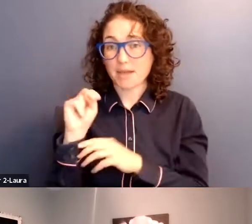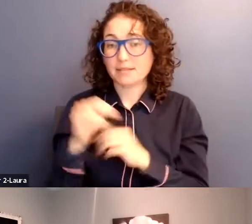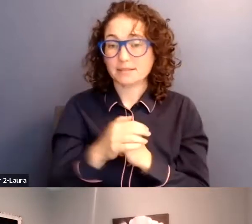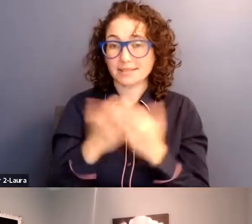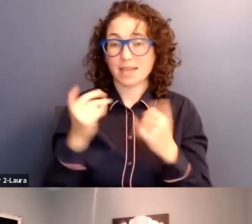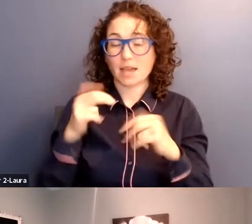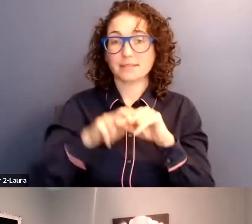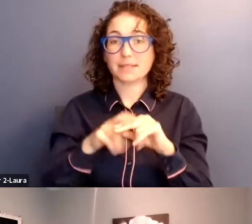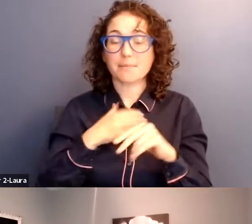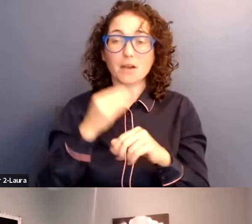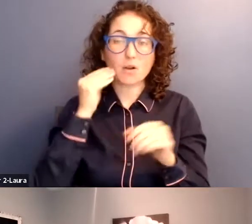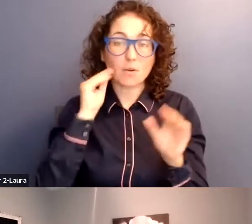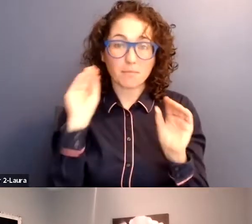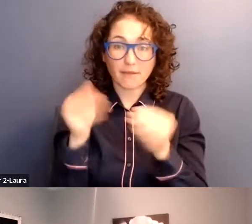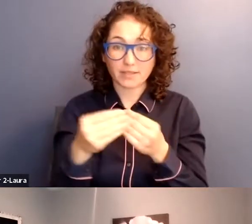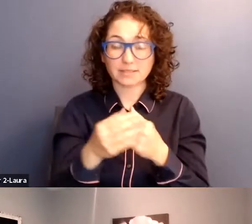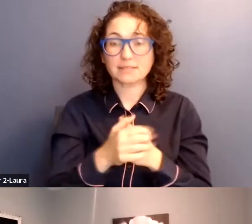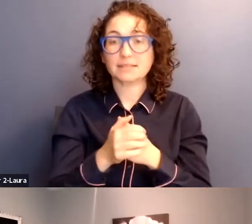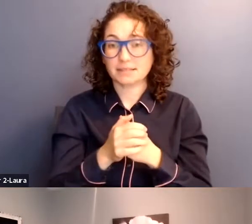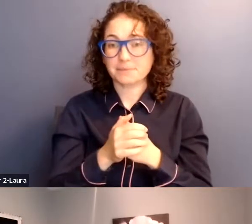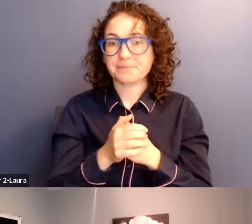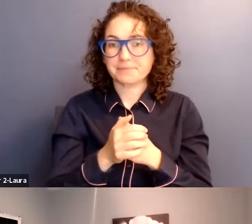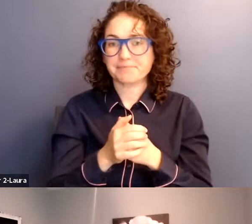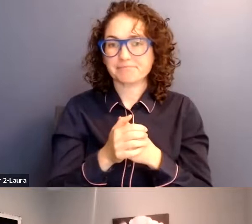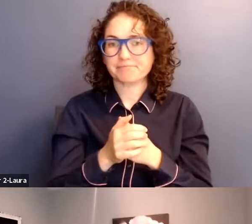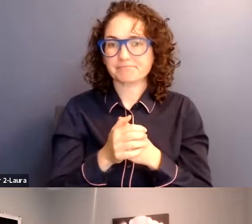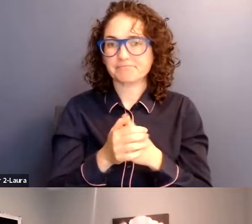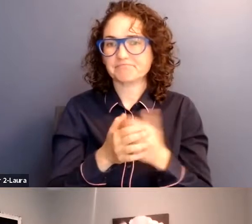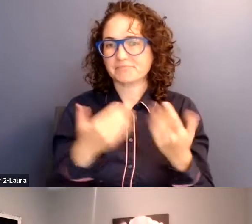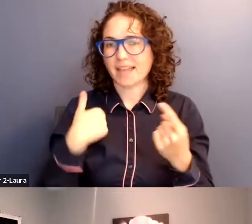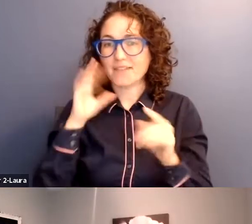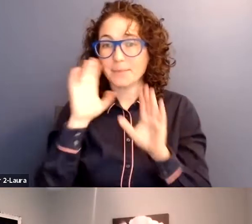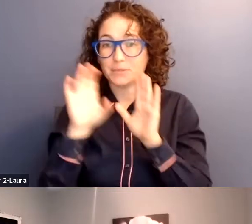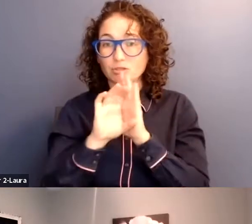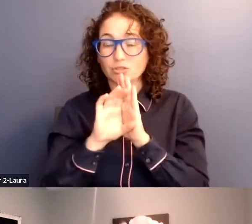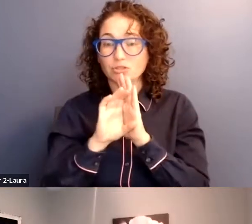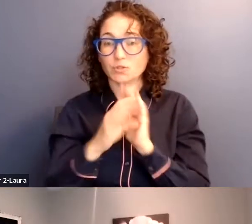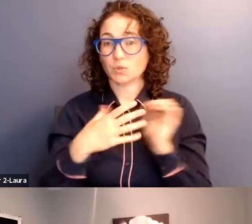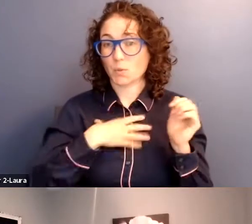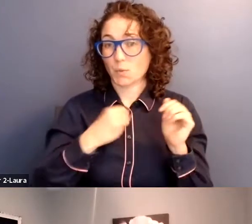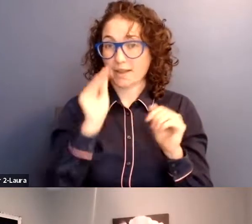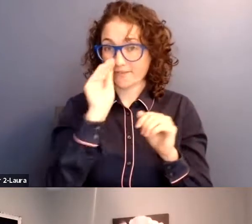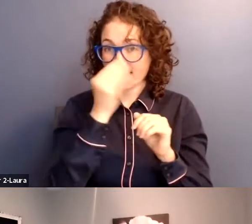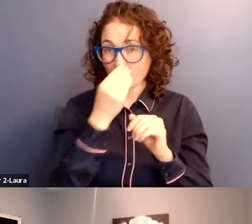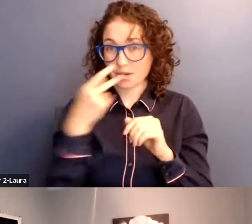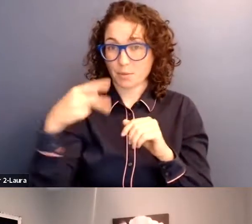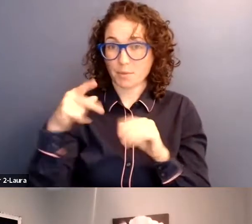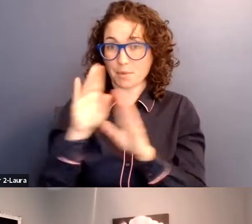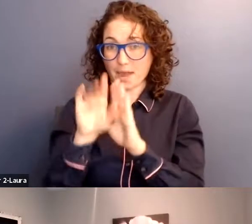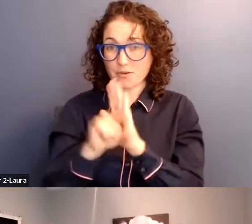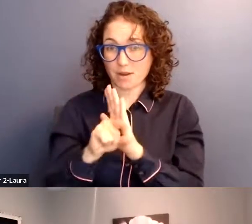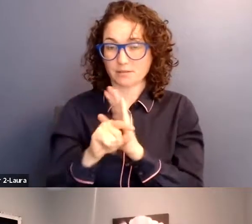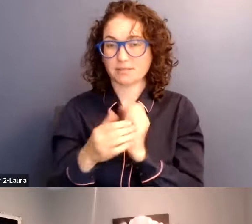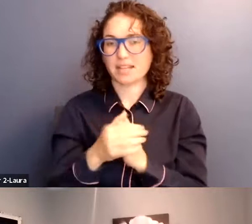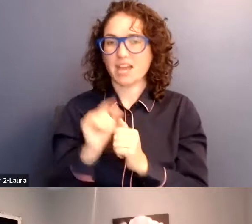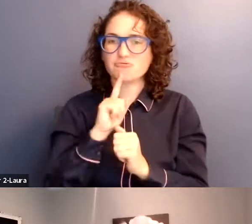sitting in my home office with an image of a white flower in a purple background and a